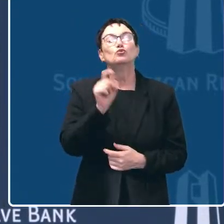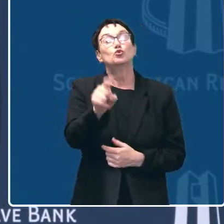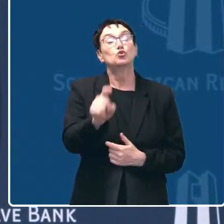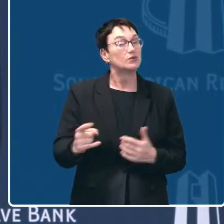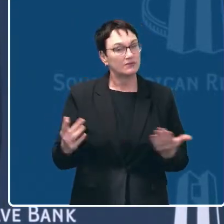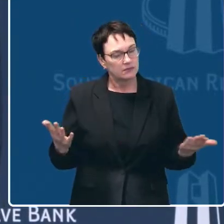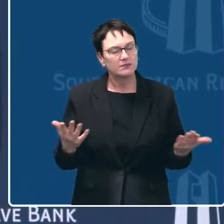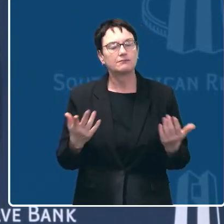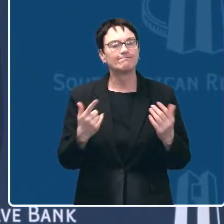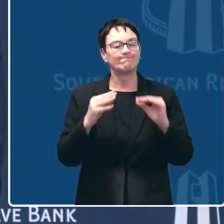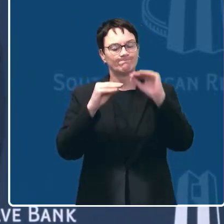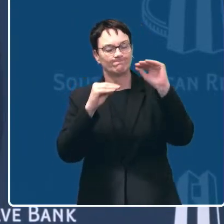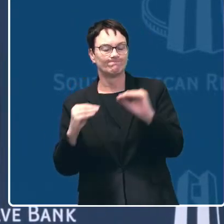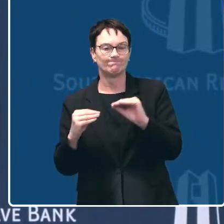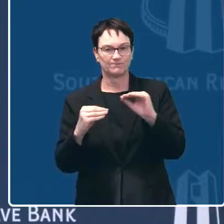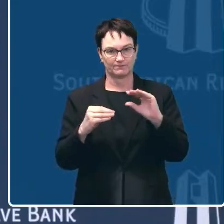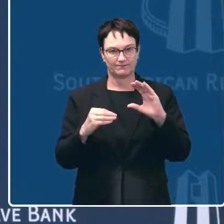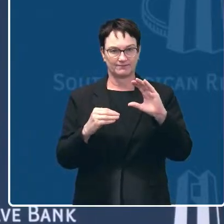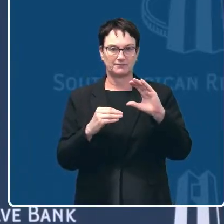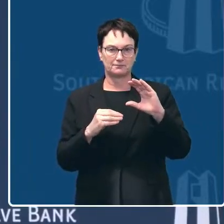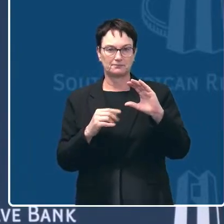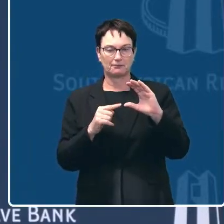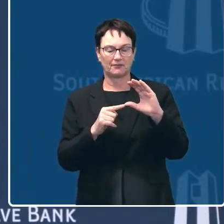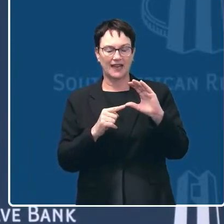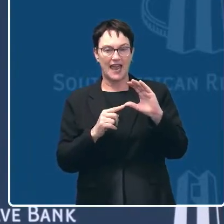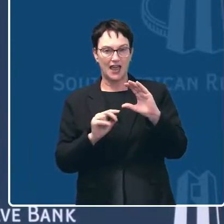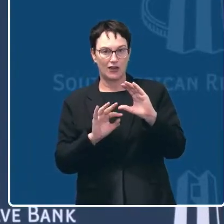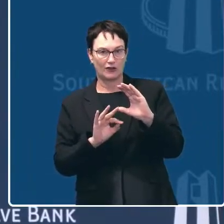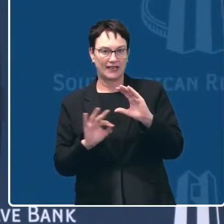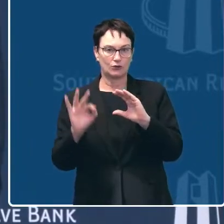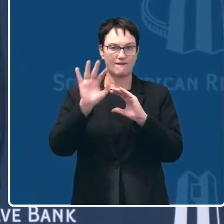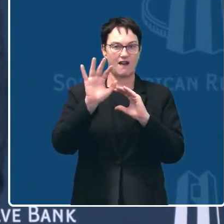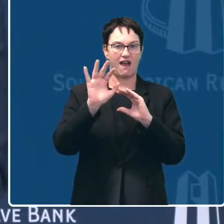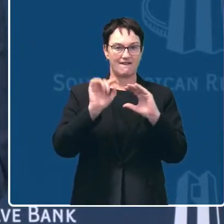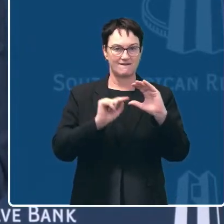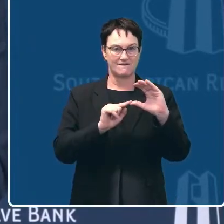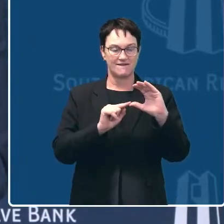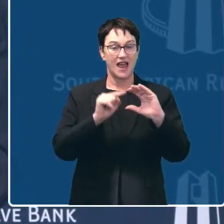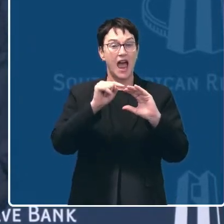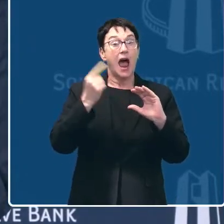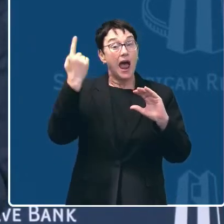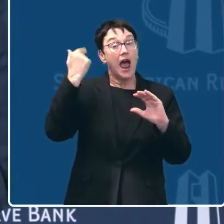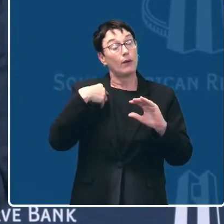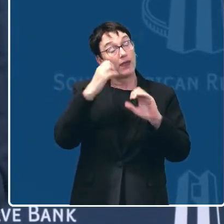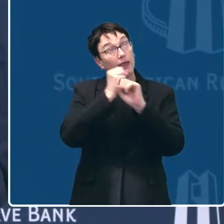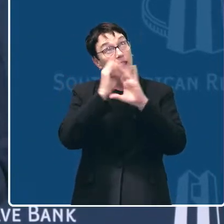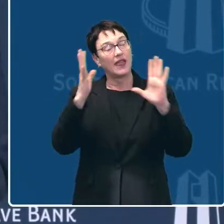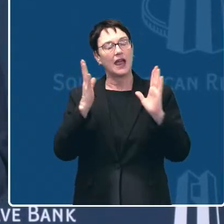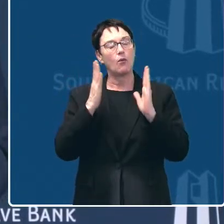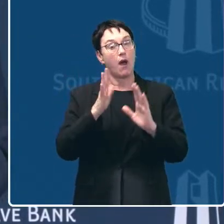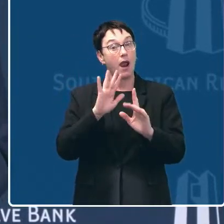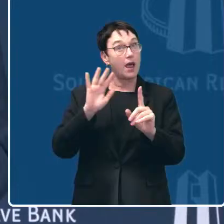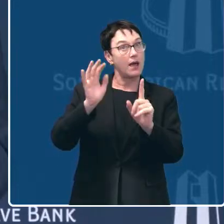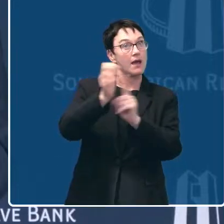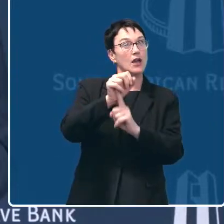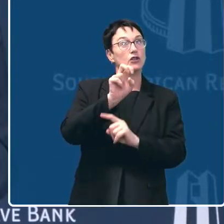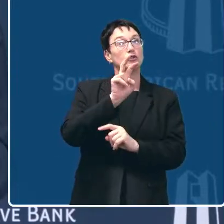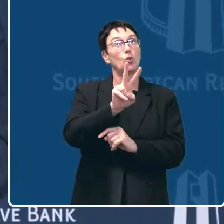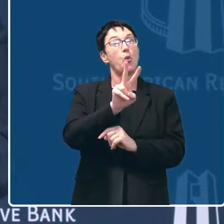us achieving the 3 to 5 in 2004 as expected, we will achieve it